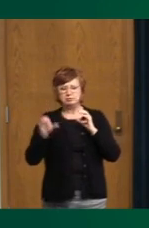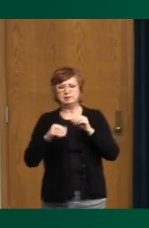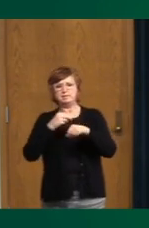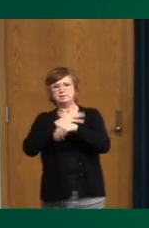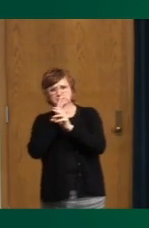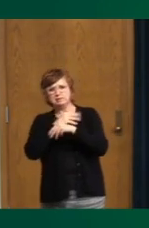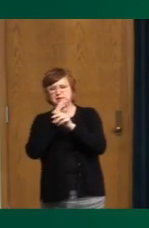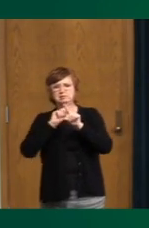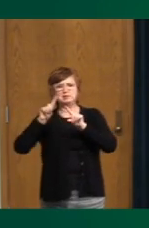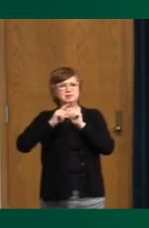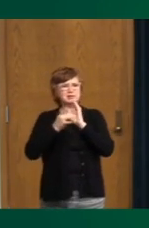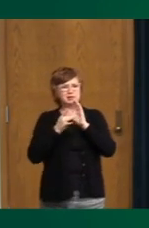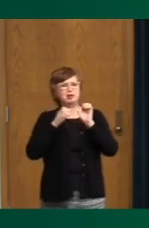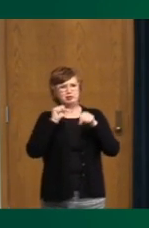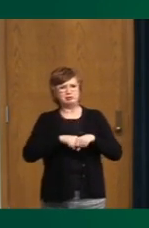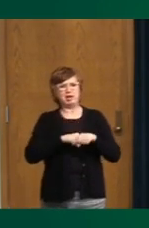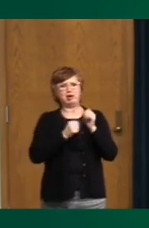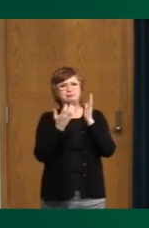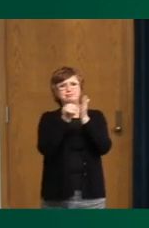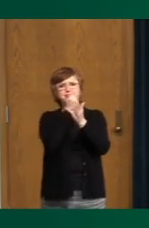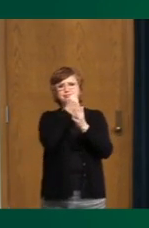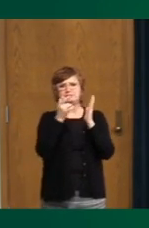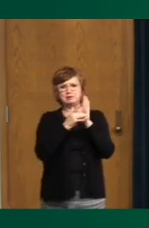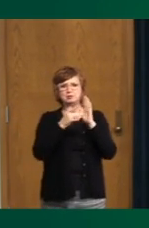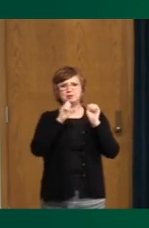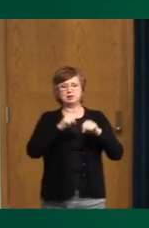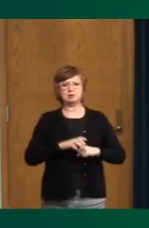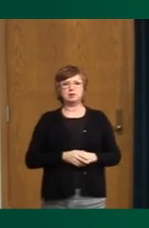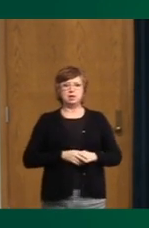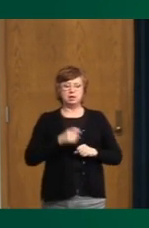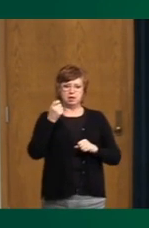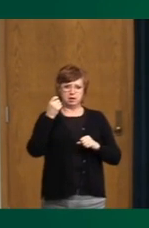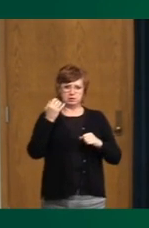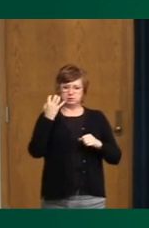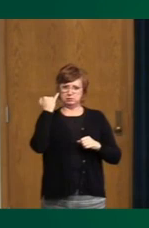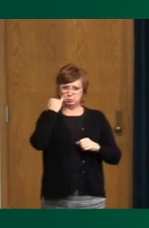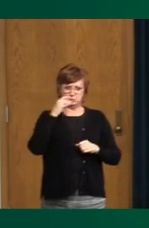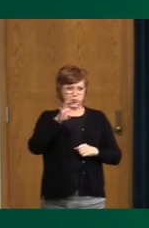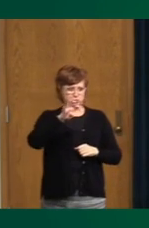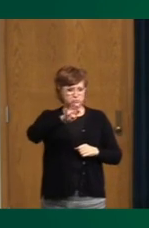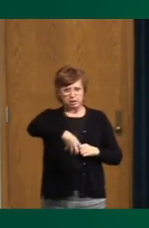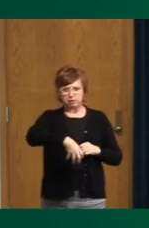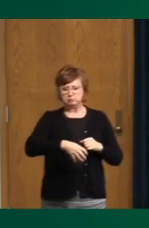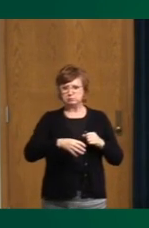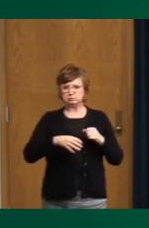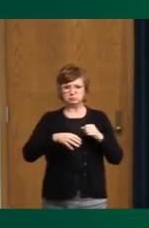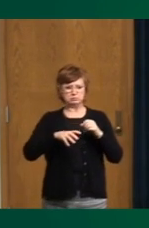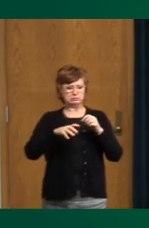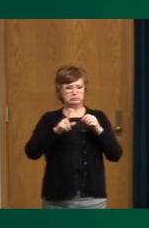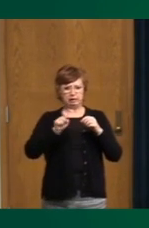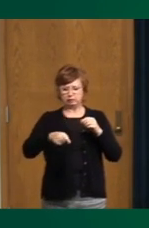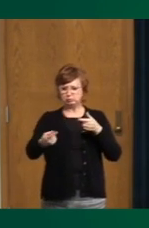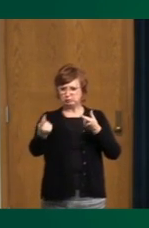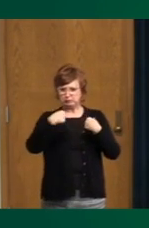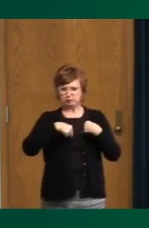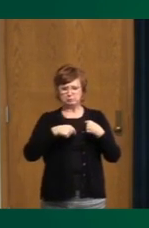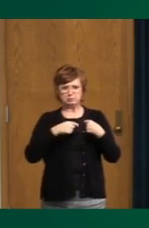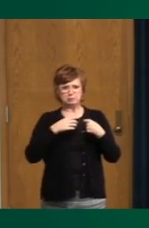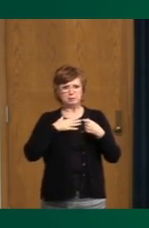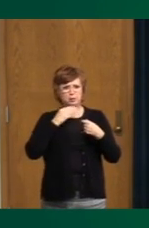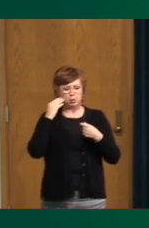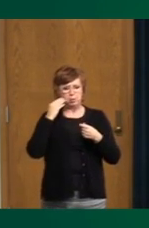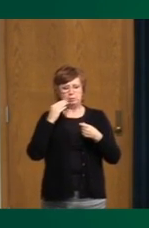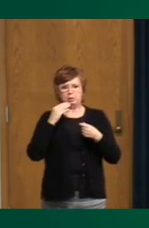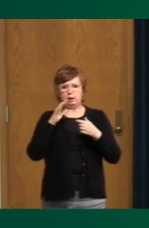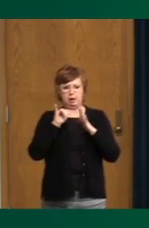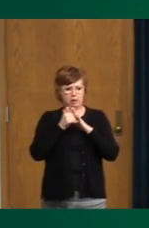is available. If you absolutely must get together in person with someone from outside of your household, we should make